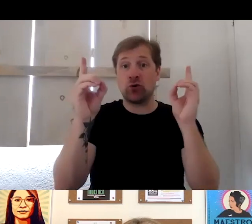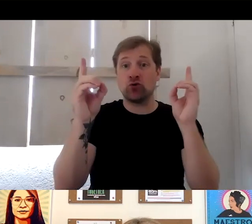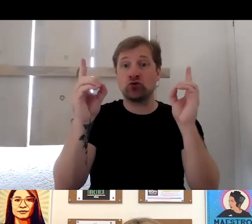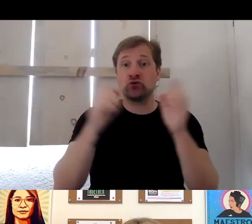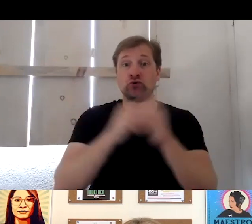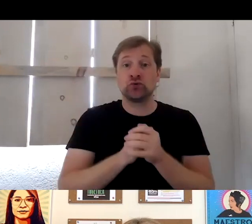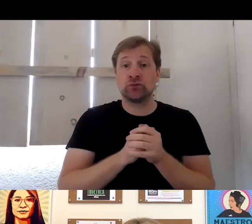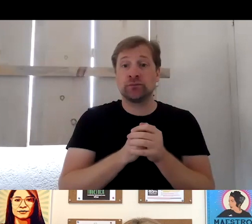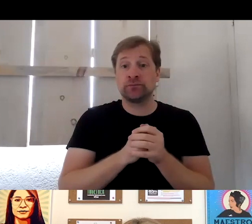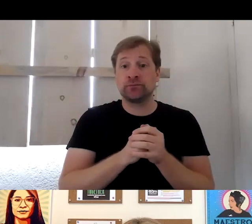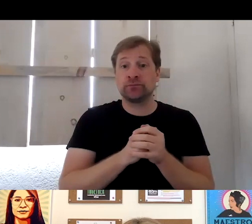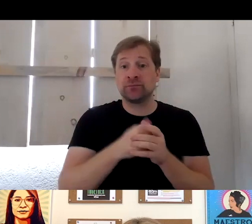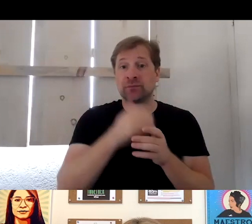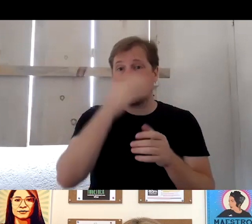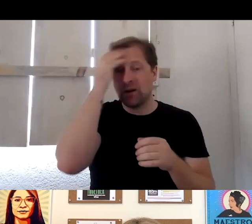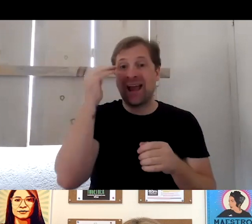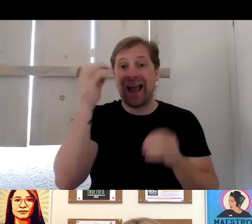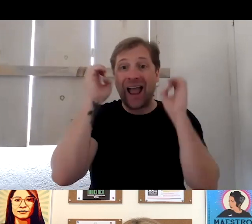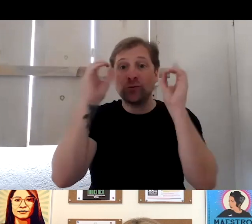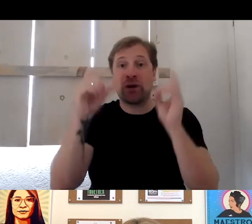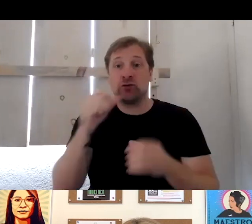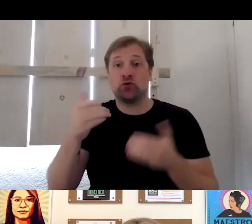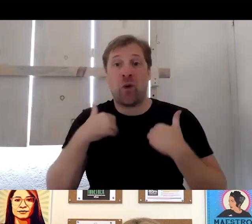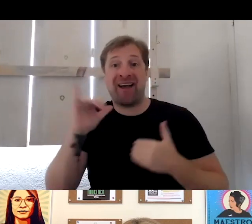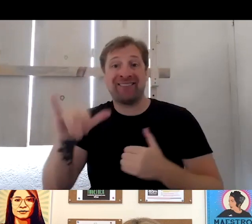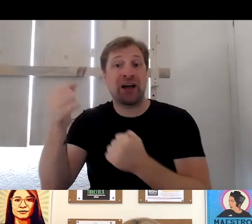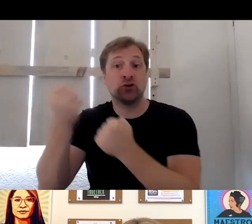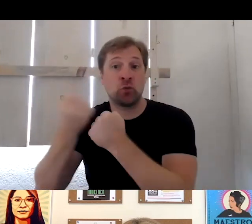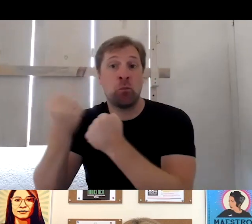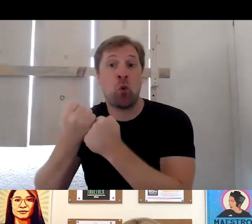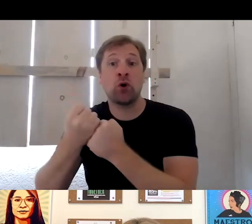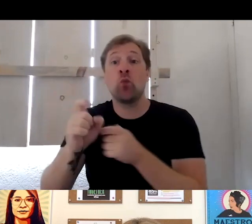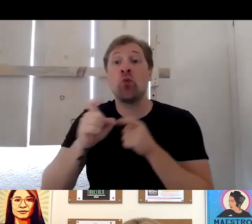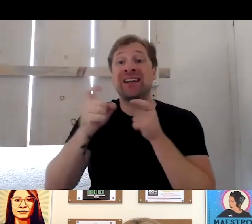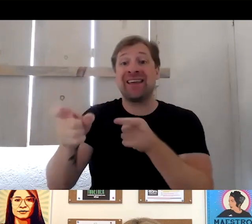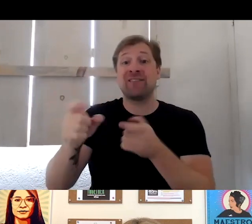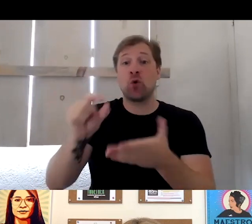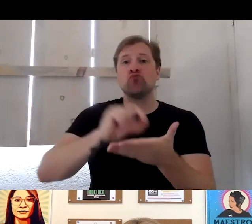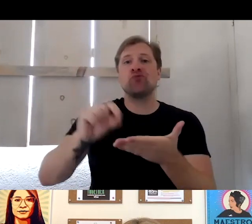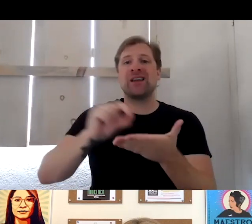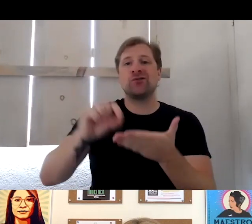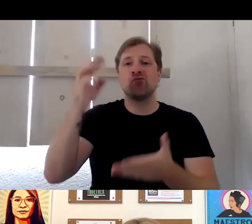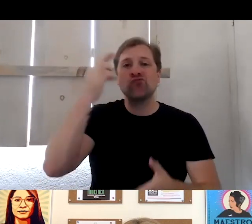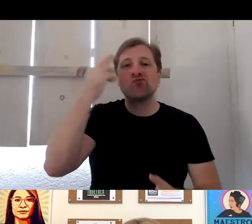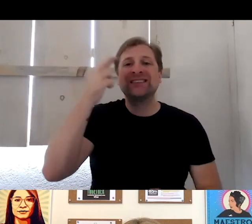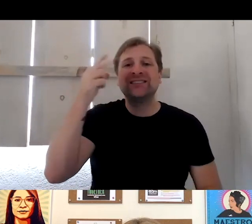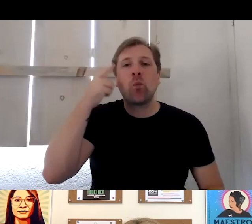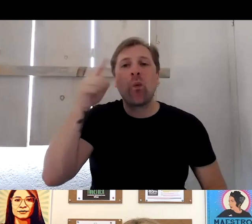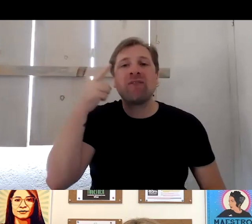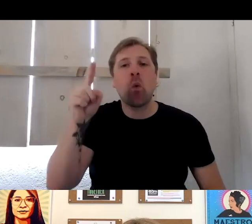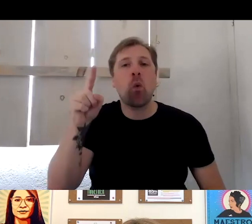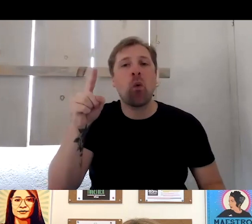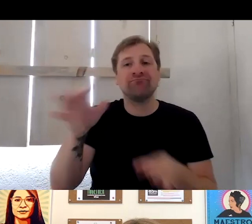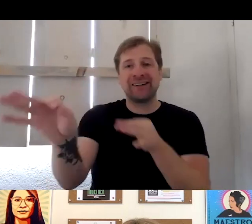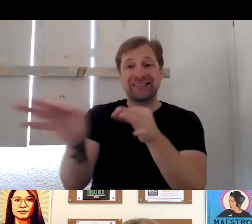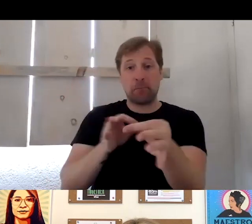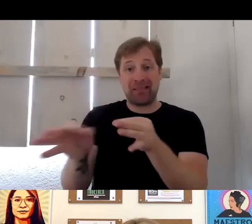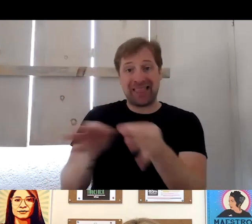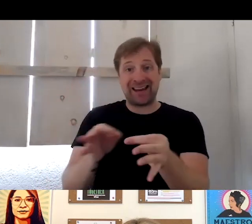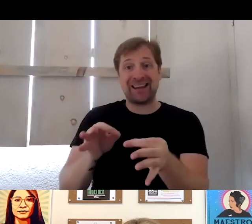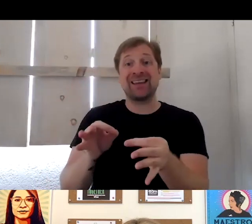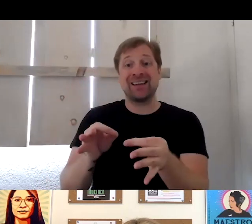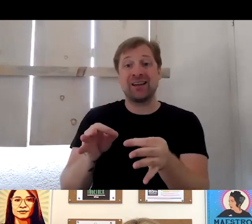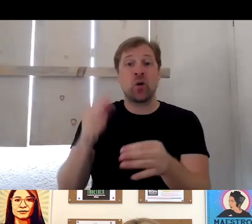don't get that support will be given a written rationale by an administrator explaining to that